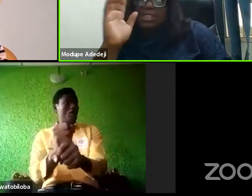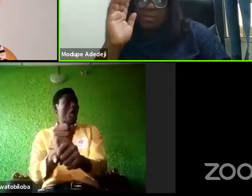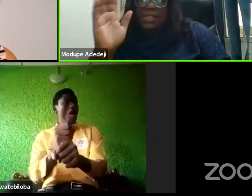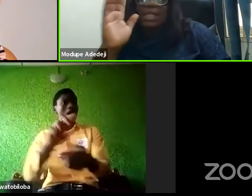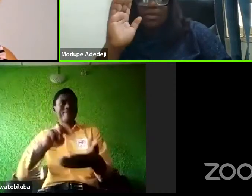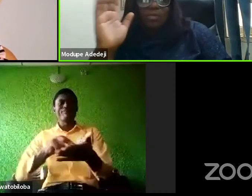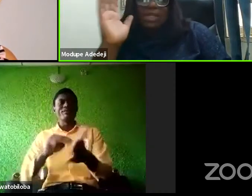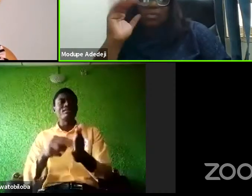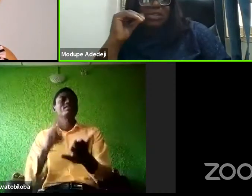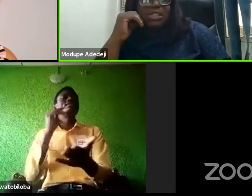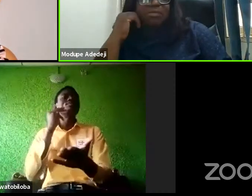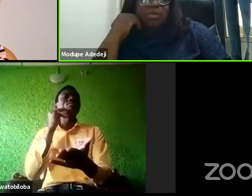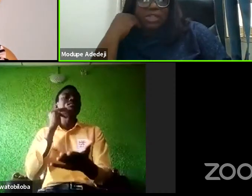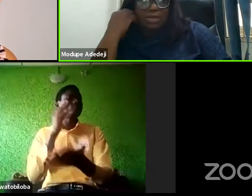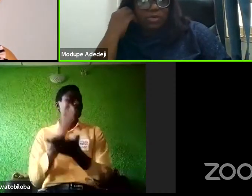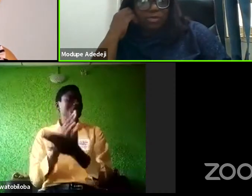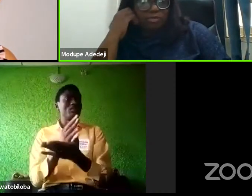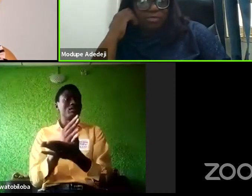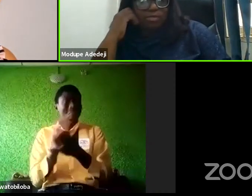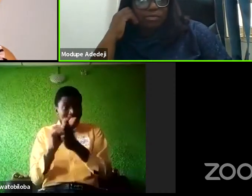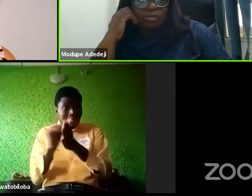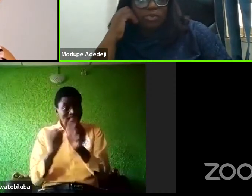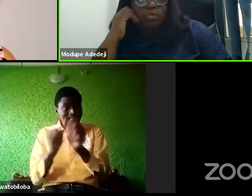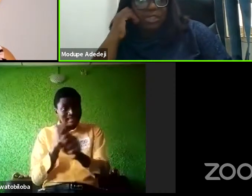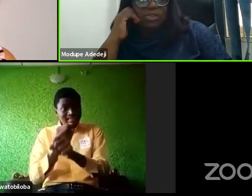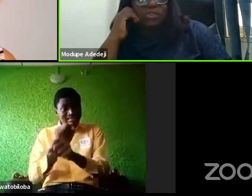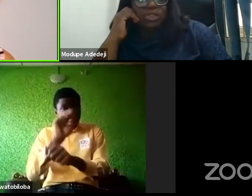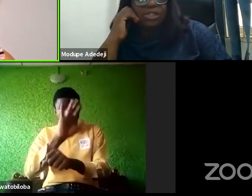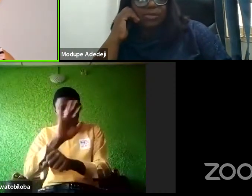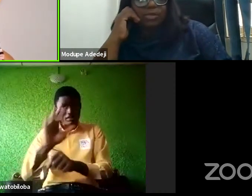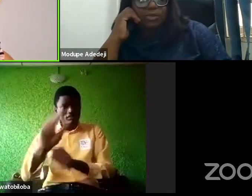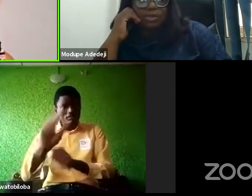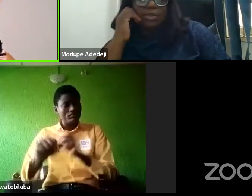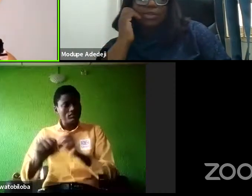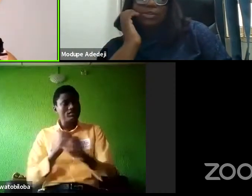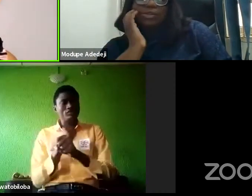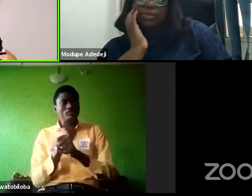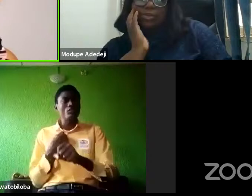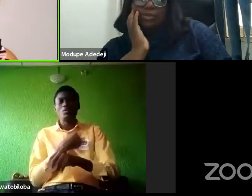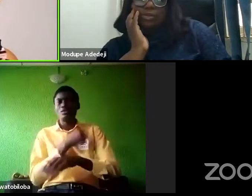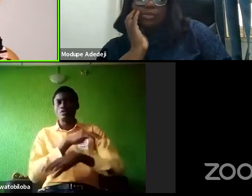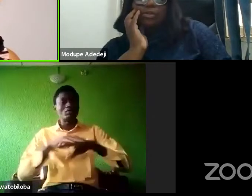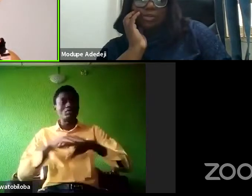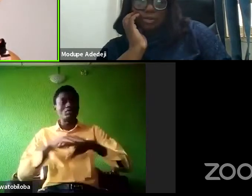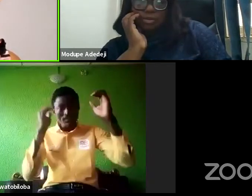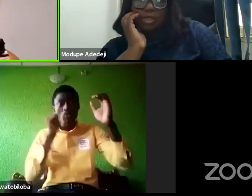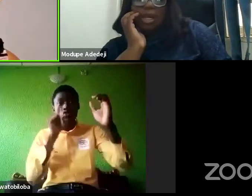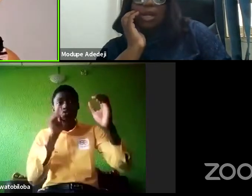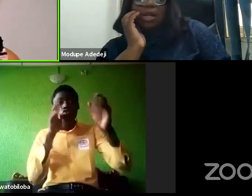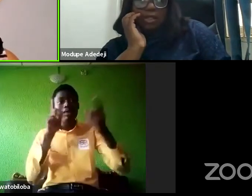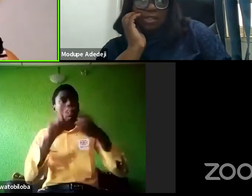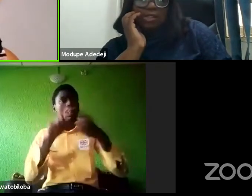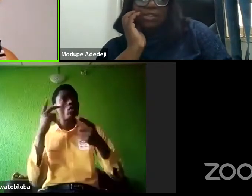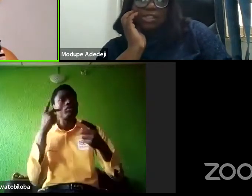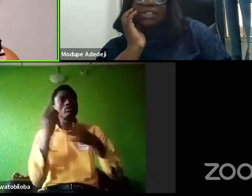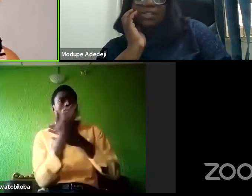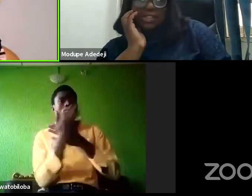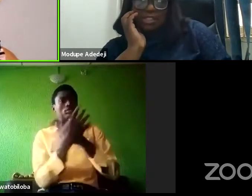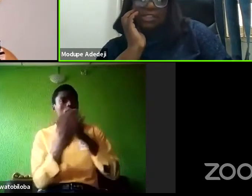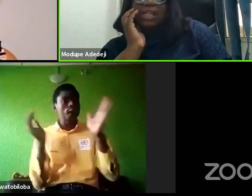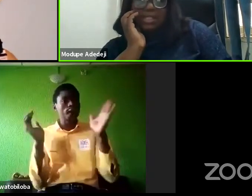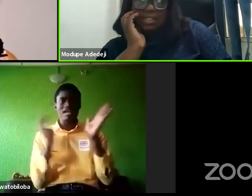we don't expect any woman to be seeing blood anymore. Okay, so at age 55, any woman that sees